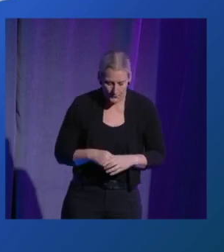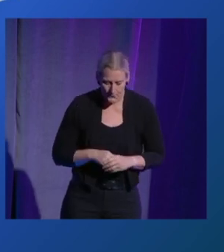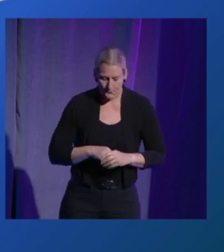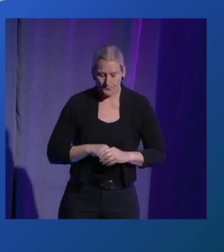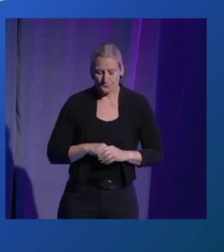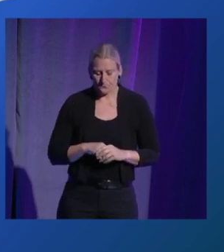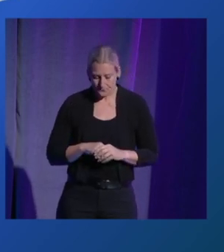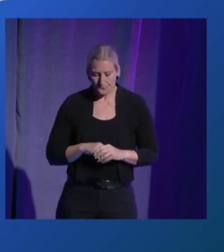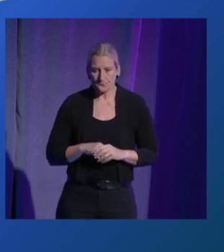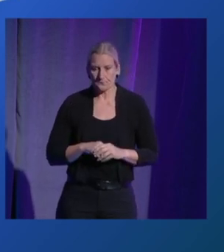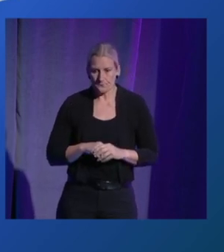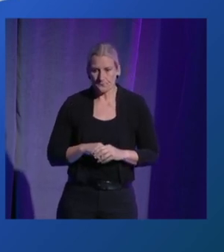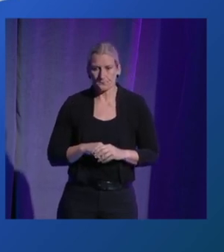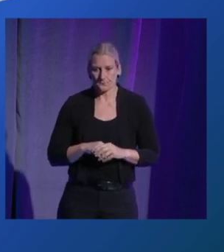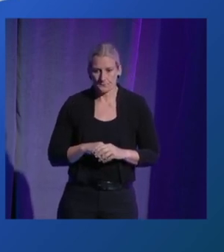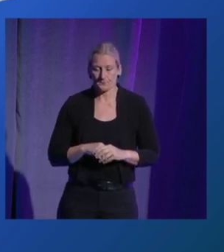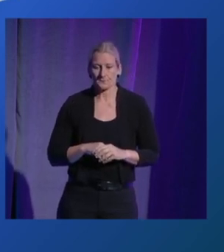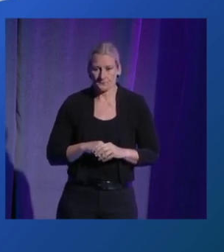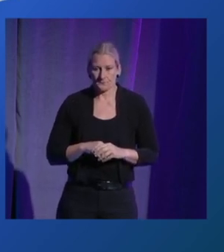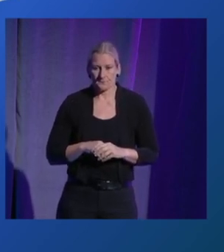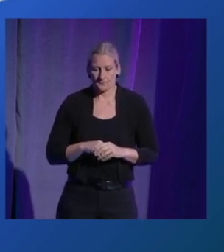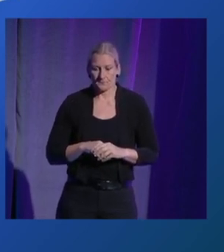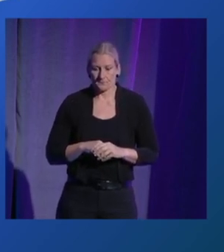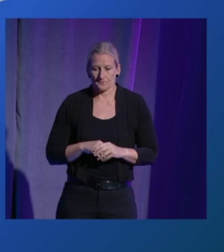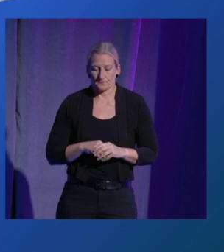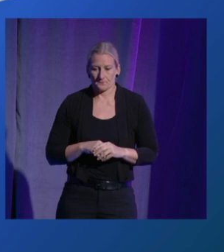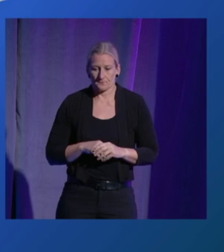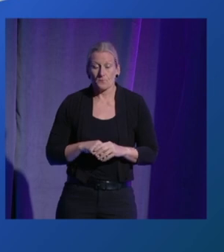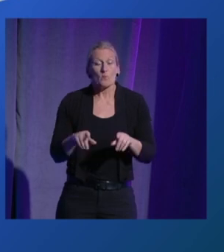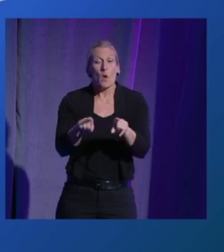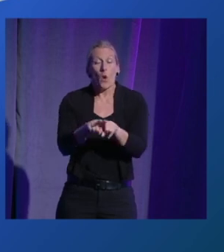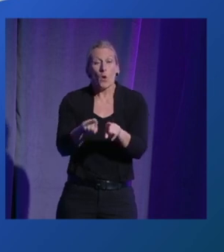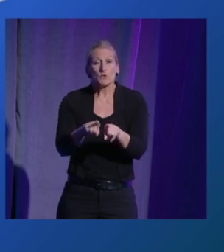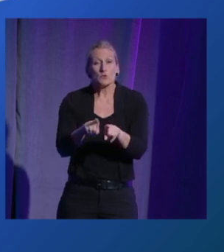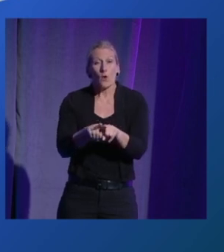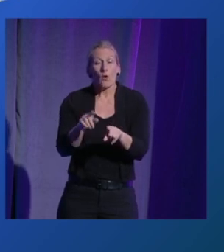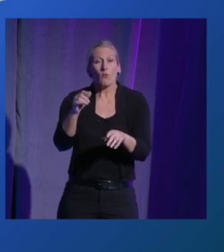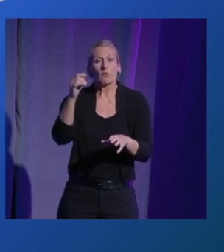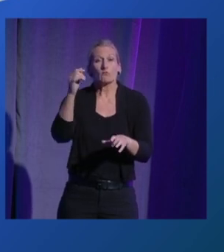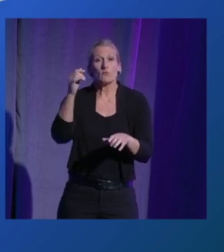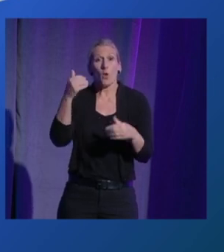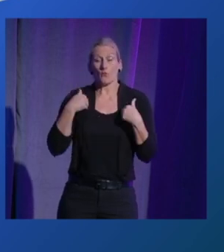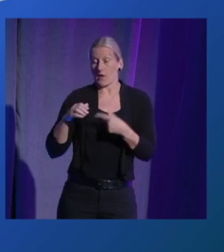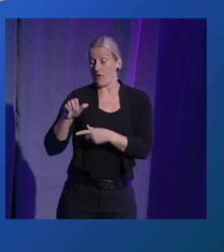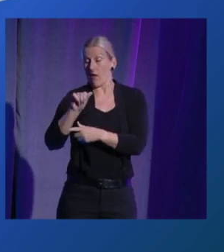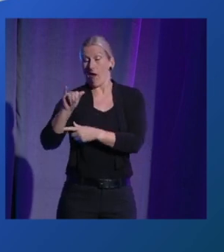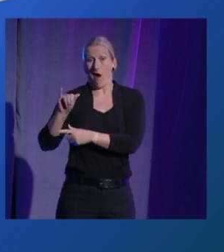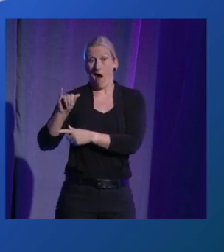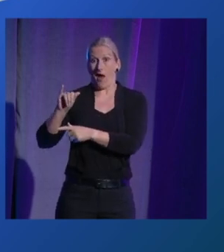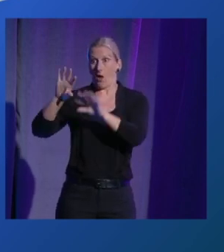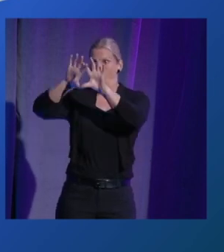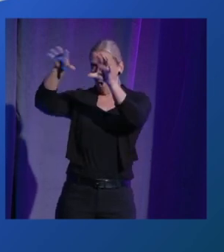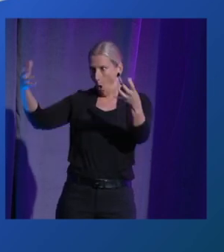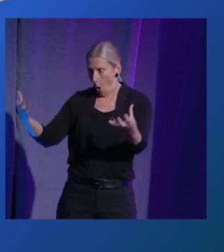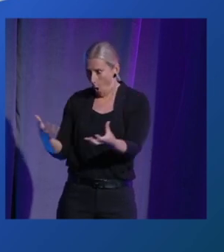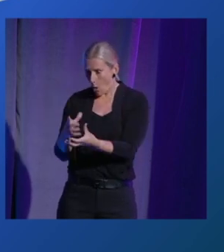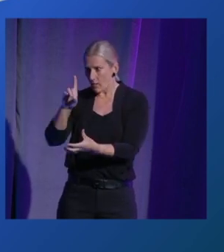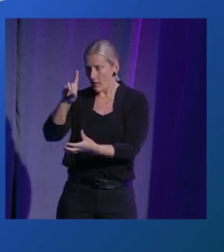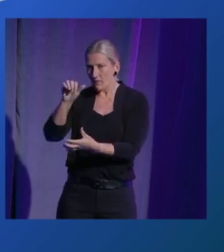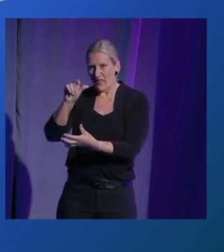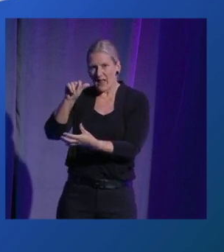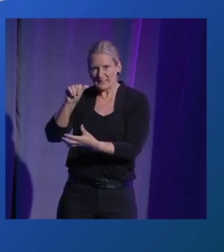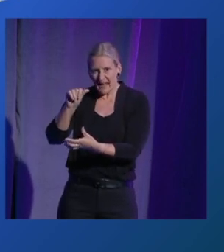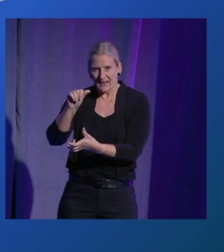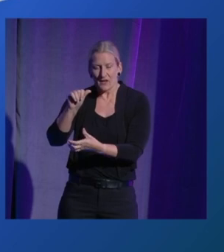analytics pce um combining AI Big Data crop growth models that that actually is